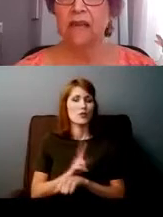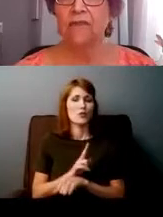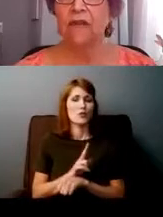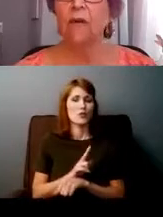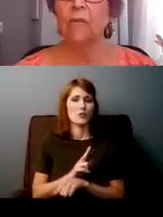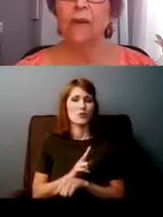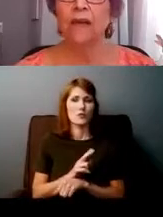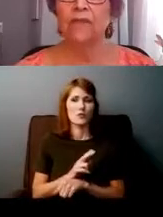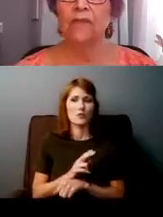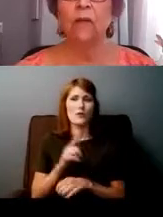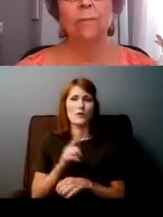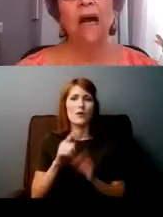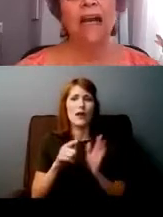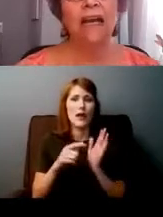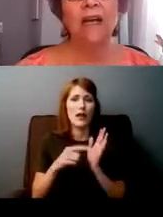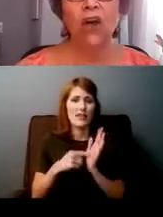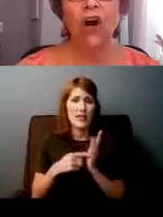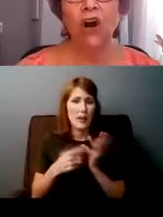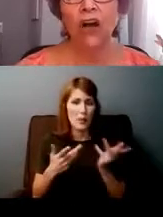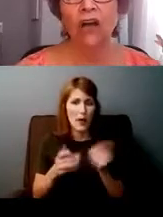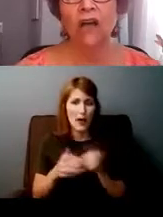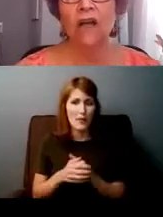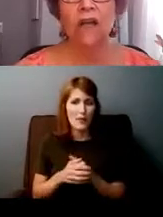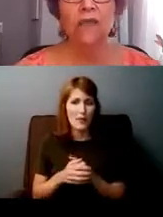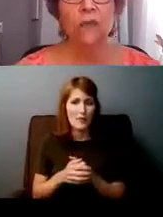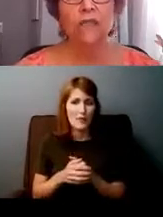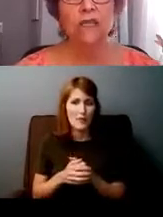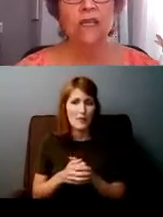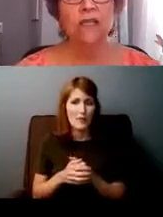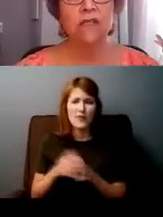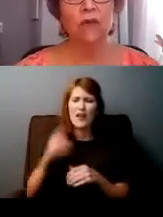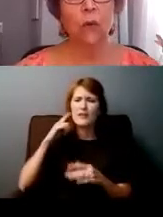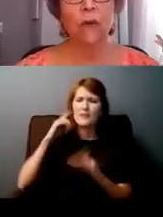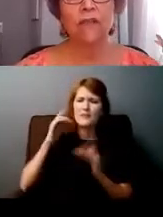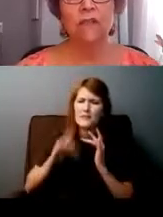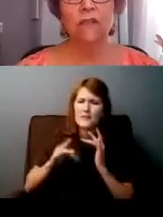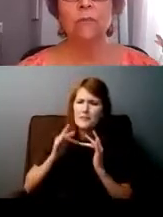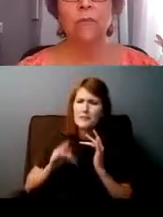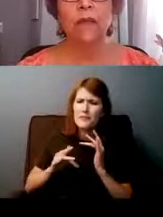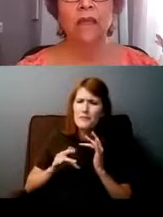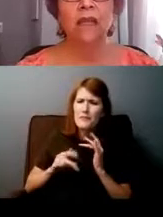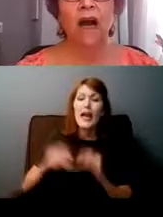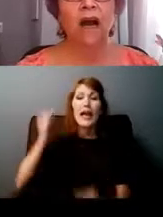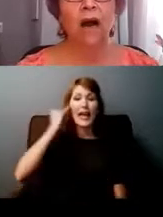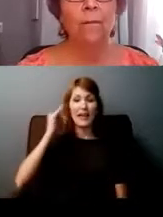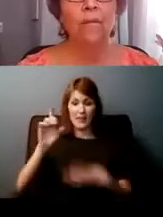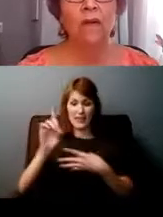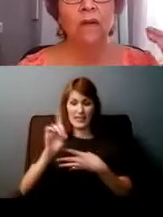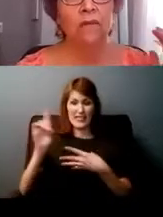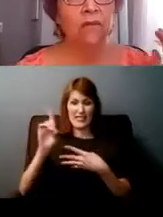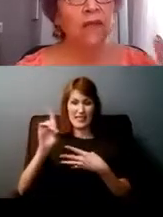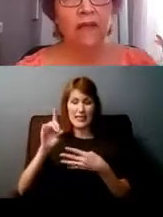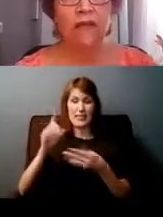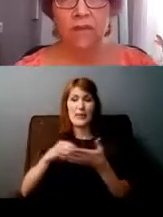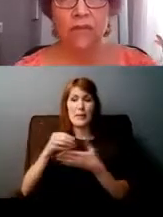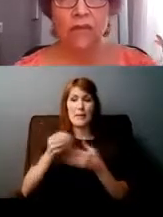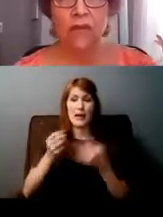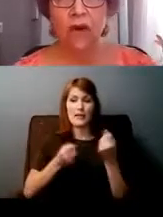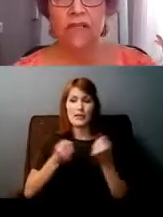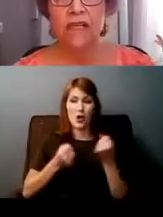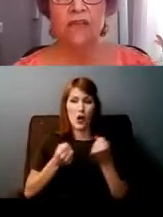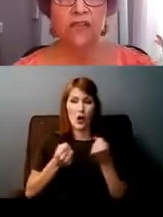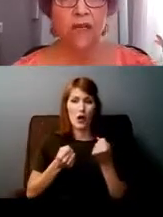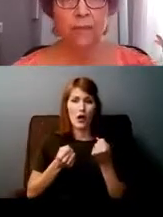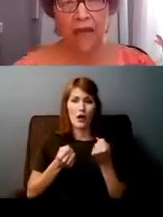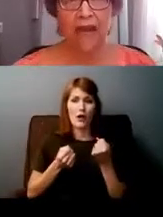These, if they're buying, those Ds are going to be in the